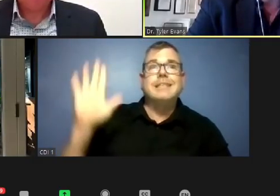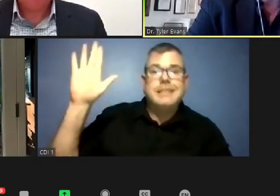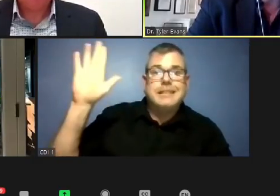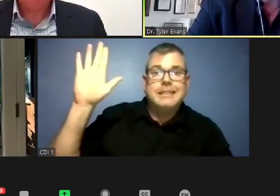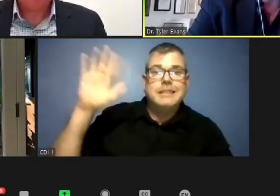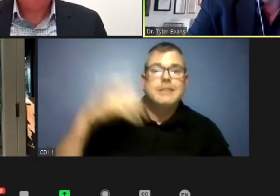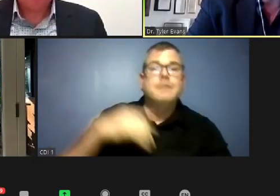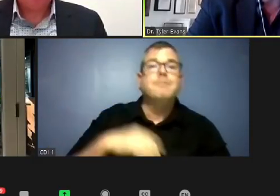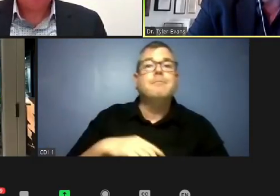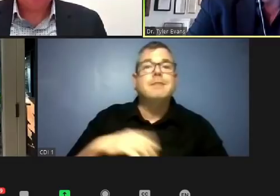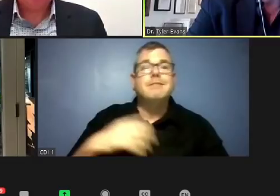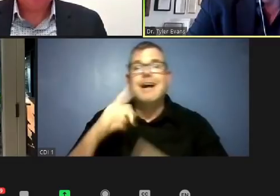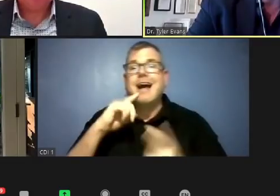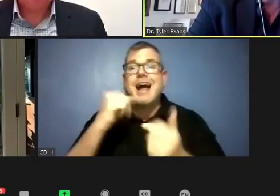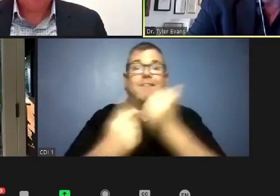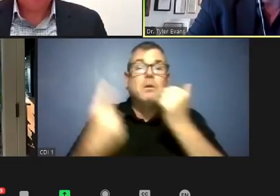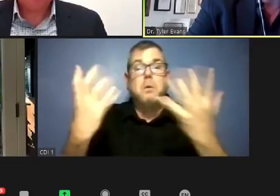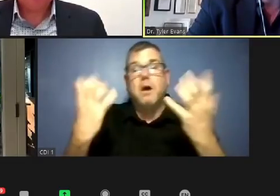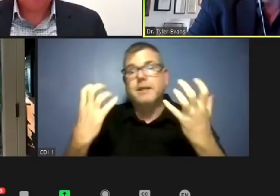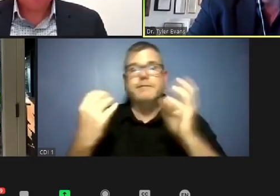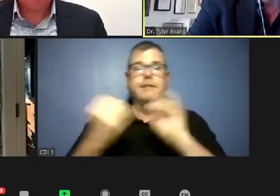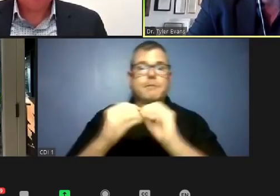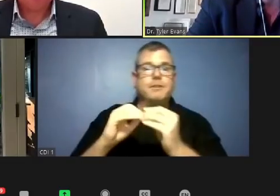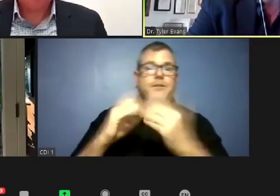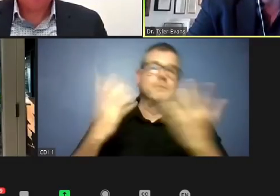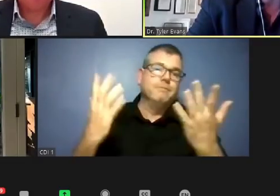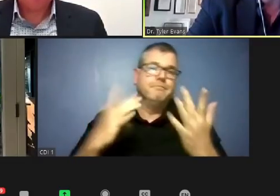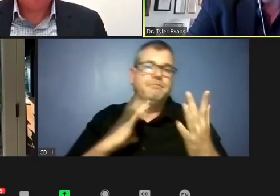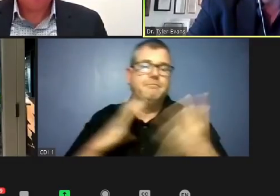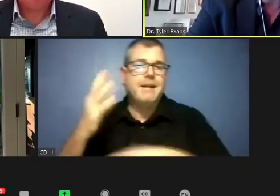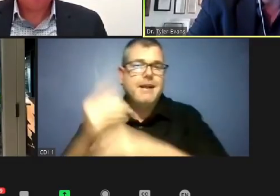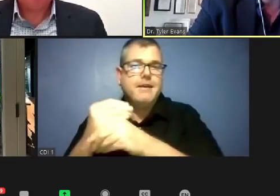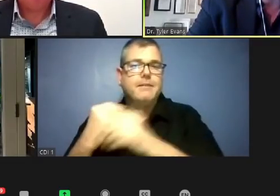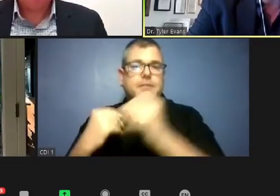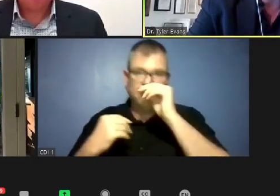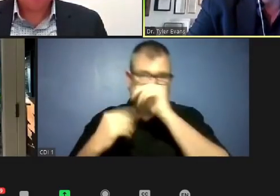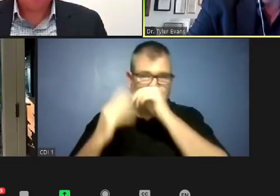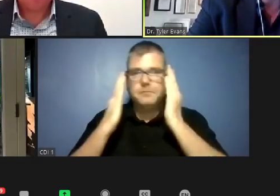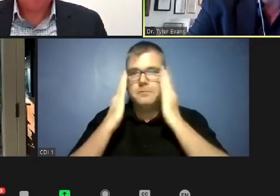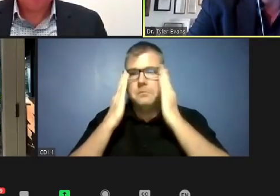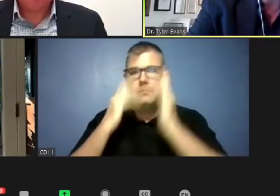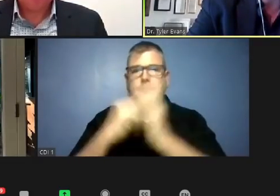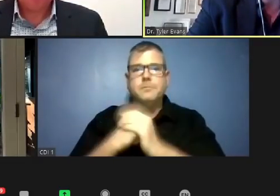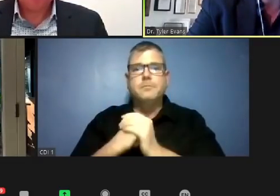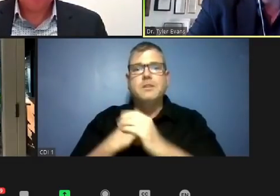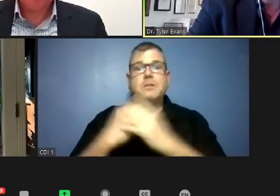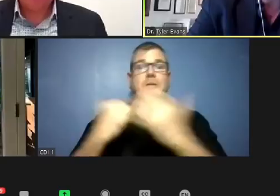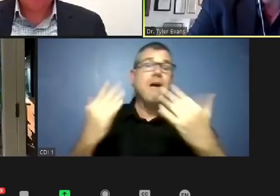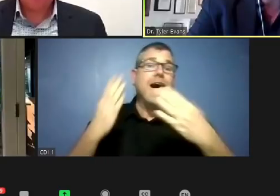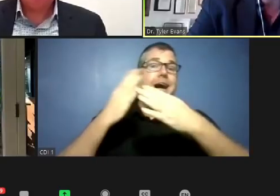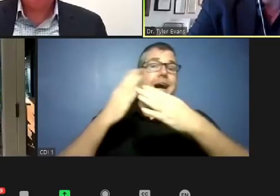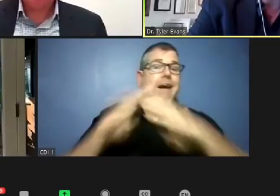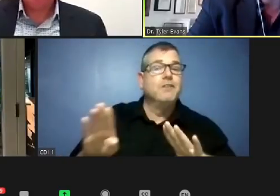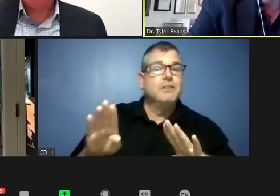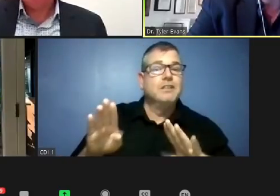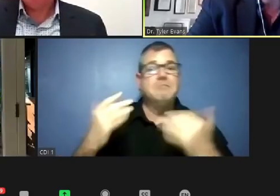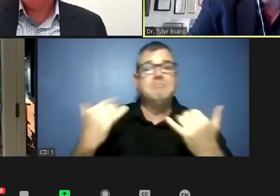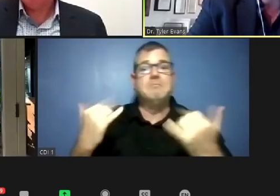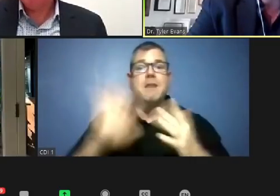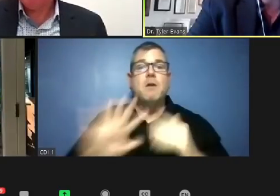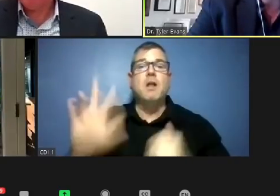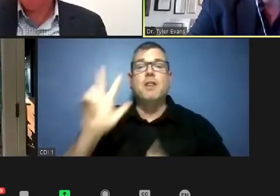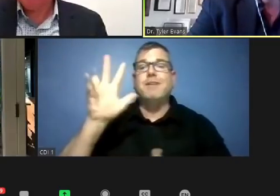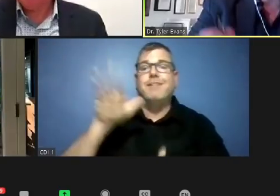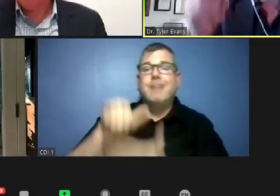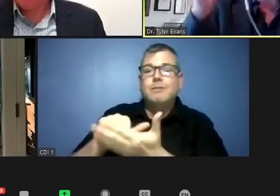So we're in terms of our allocations, our average is probably about 3,500 to 4,000 doses per